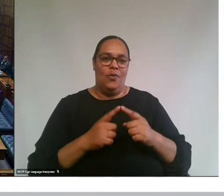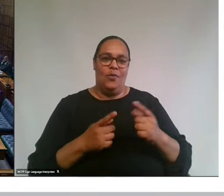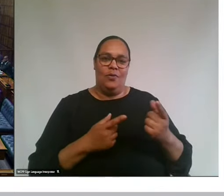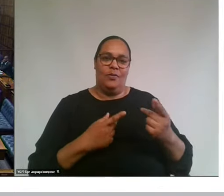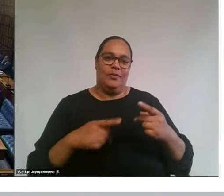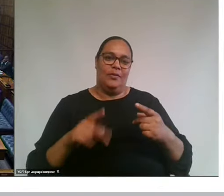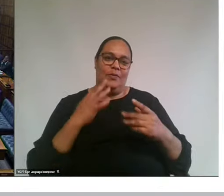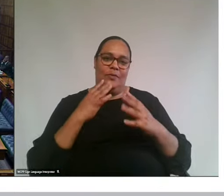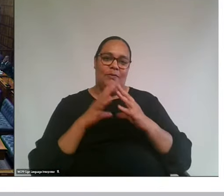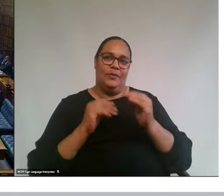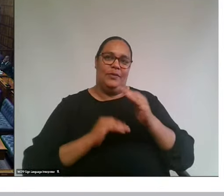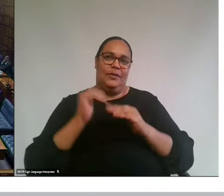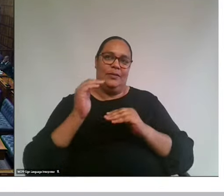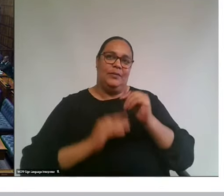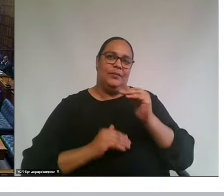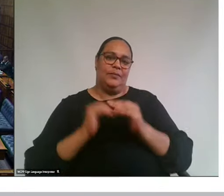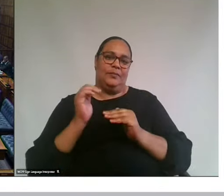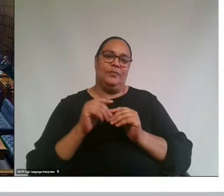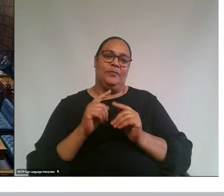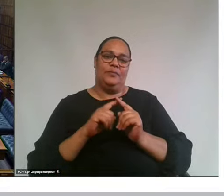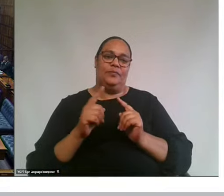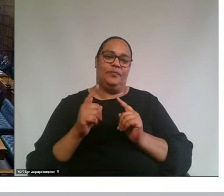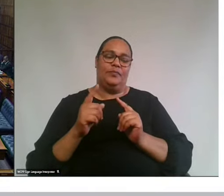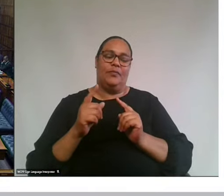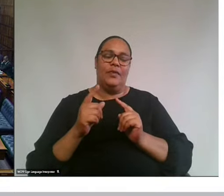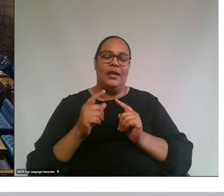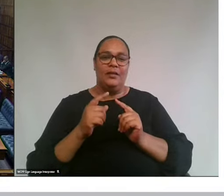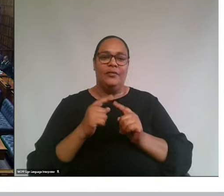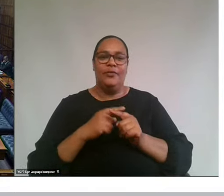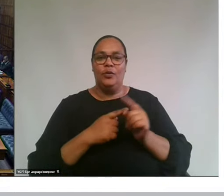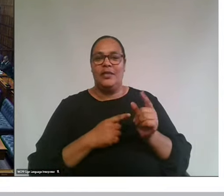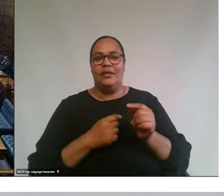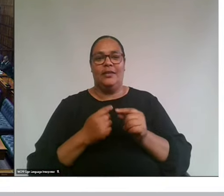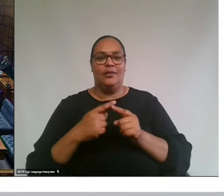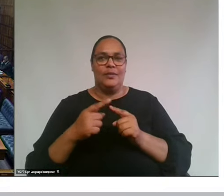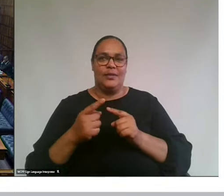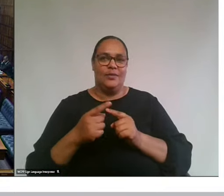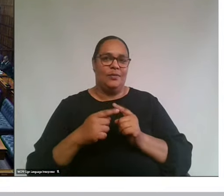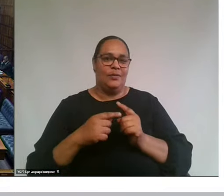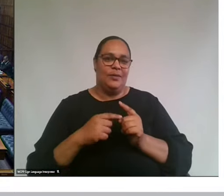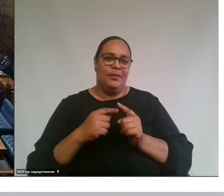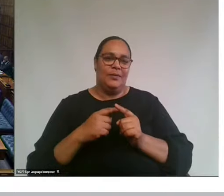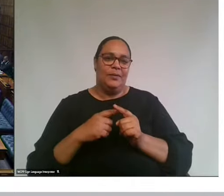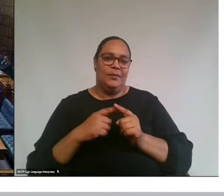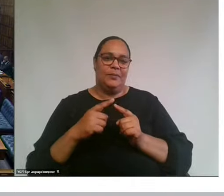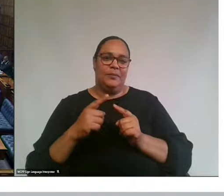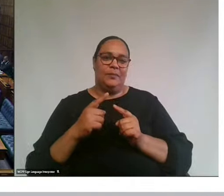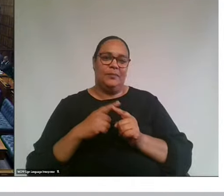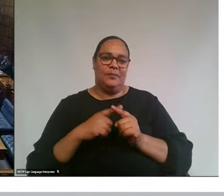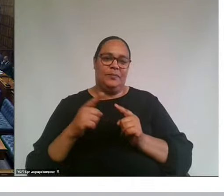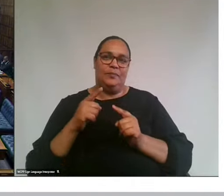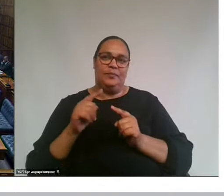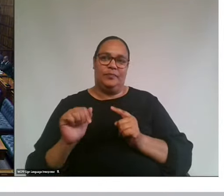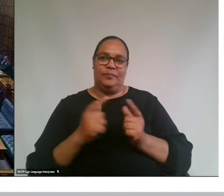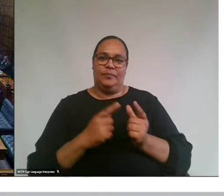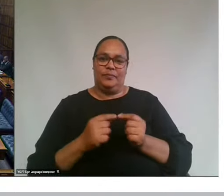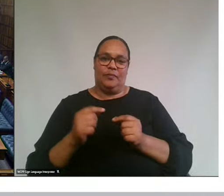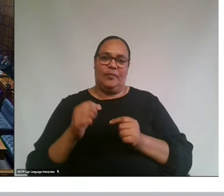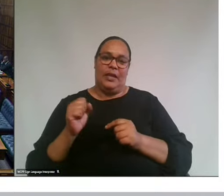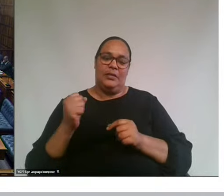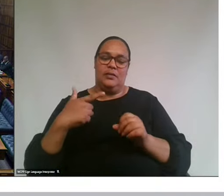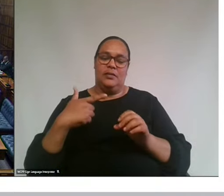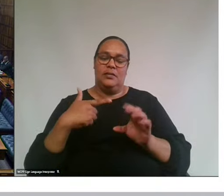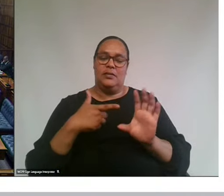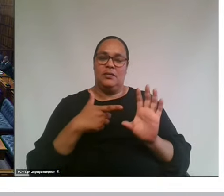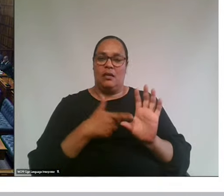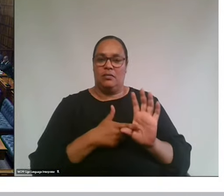construction um uh I think on on on um on osel metal and and sassle